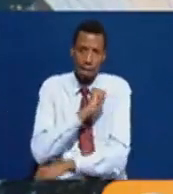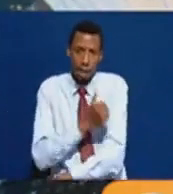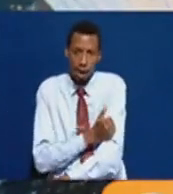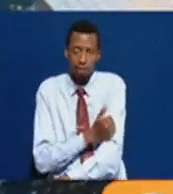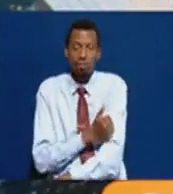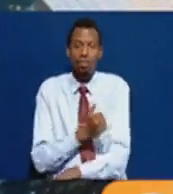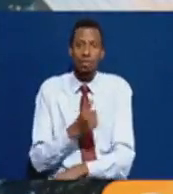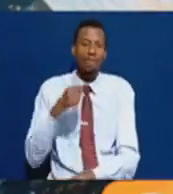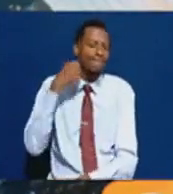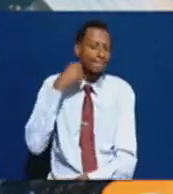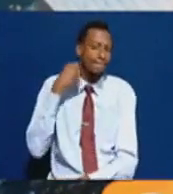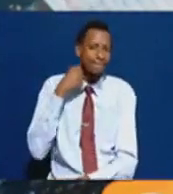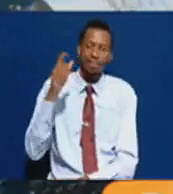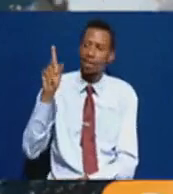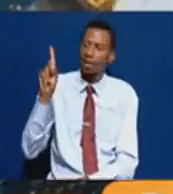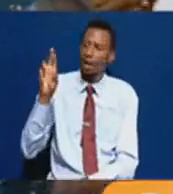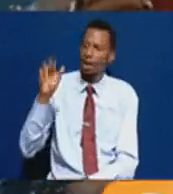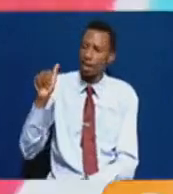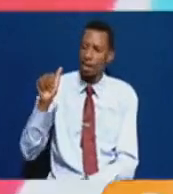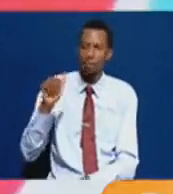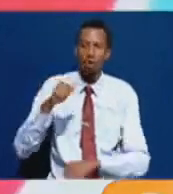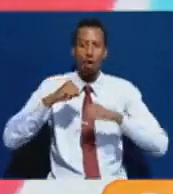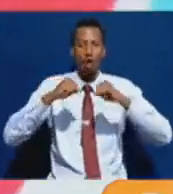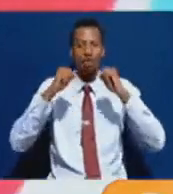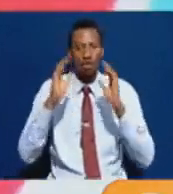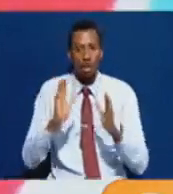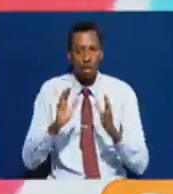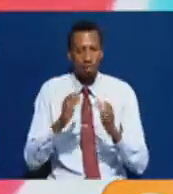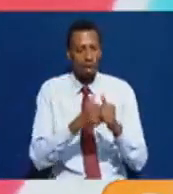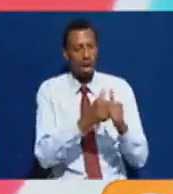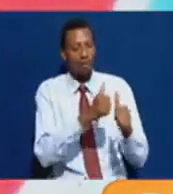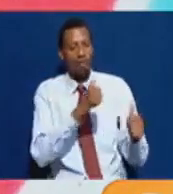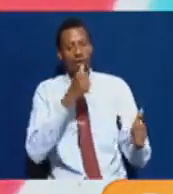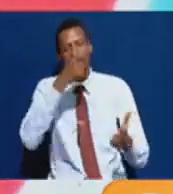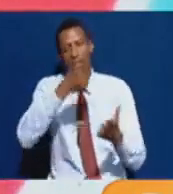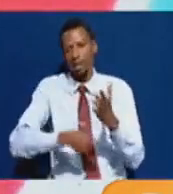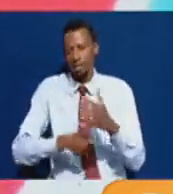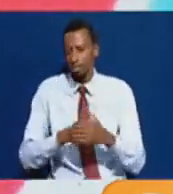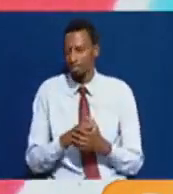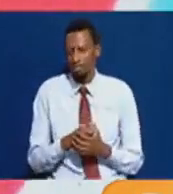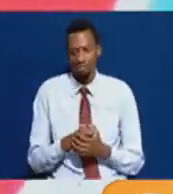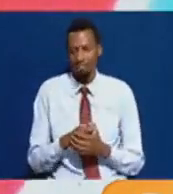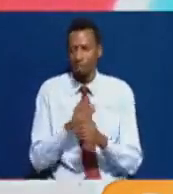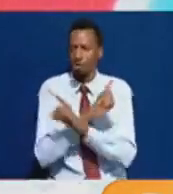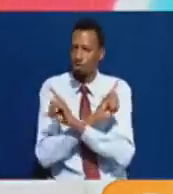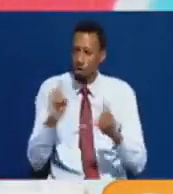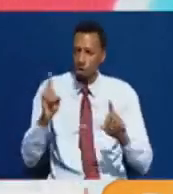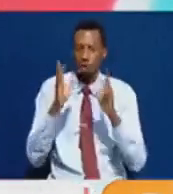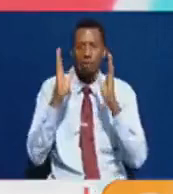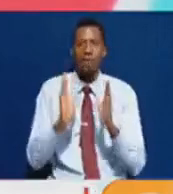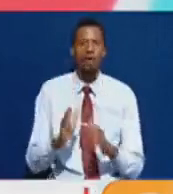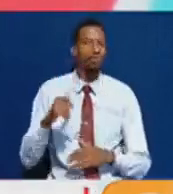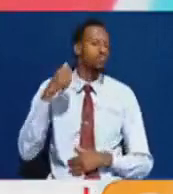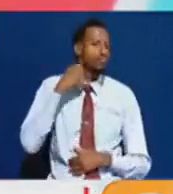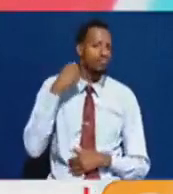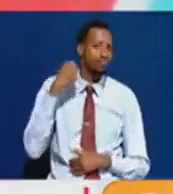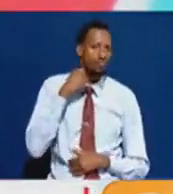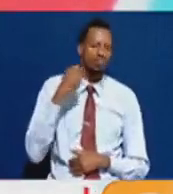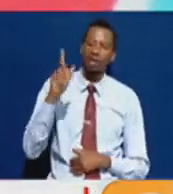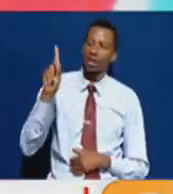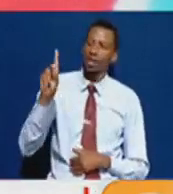KRA officials and engage in tax evasion. Nobody should threaten KRA using their